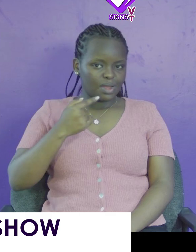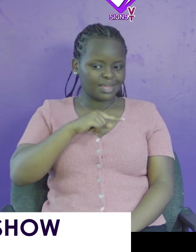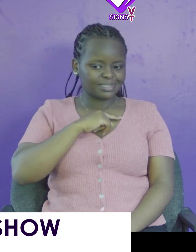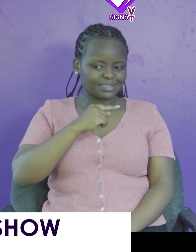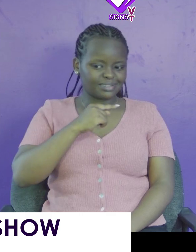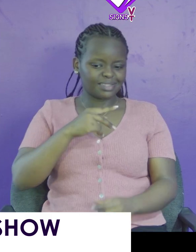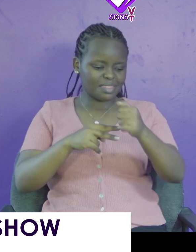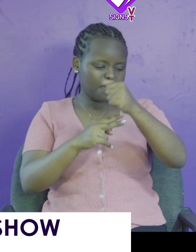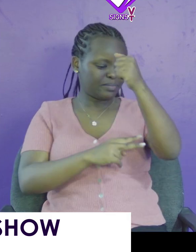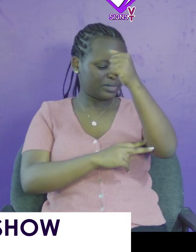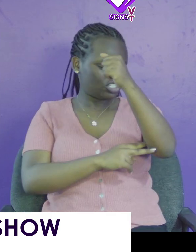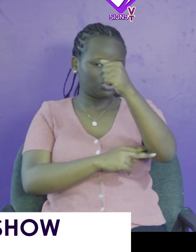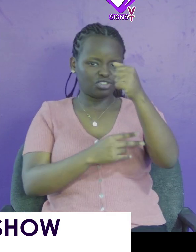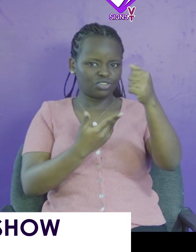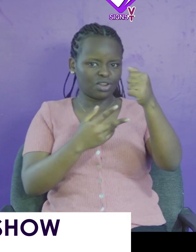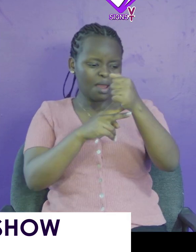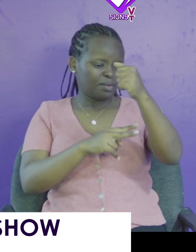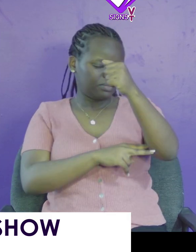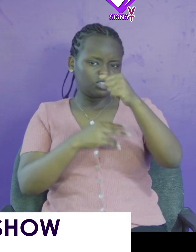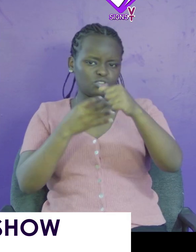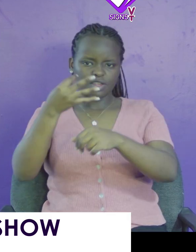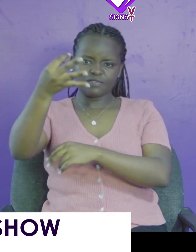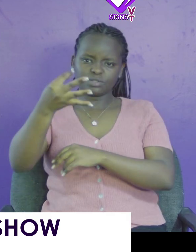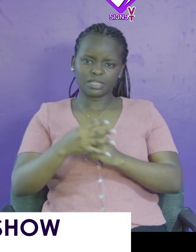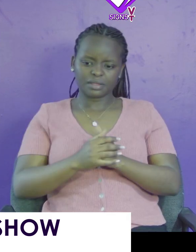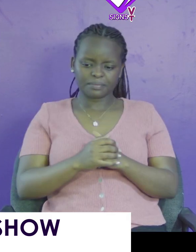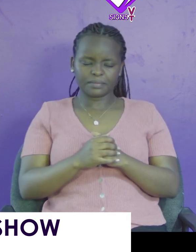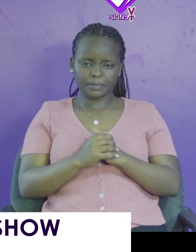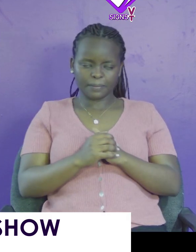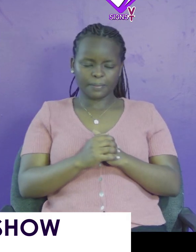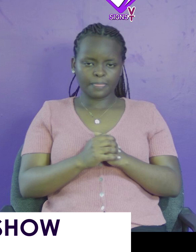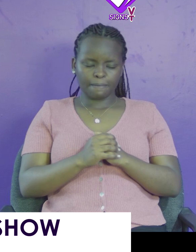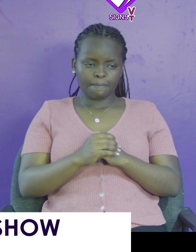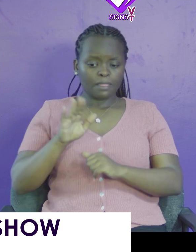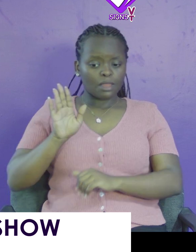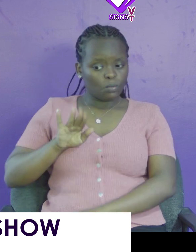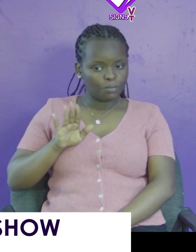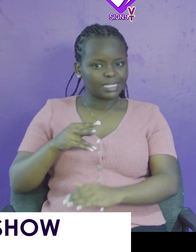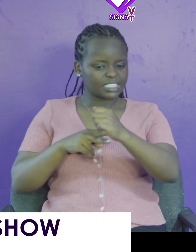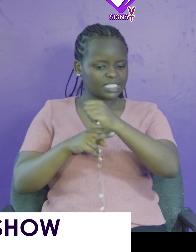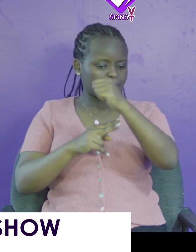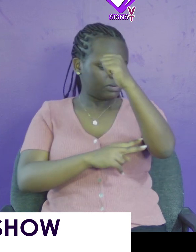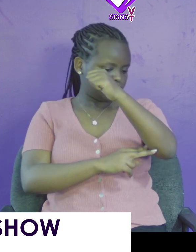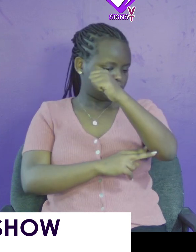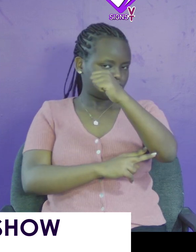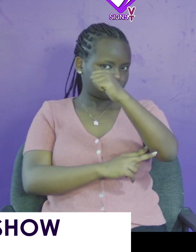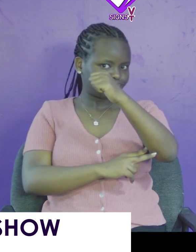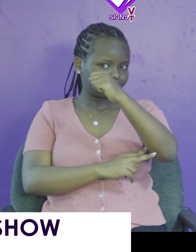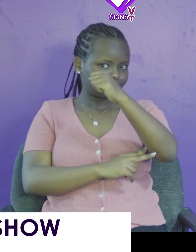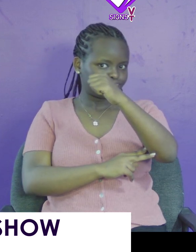bridge in the first half. Can he still Yes. be the bridge to the future? Of course. Or the woman is the bridge?